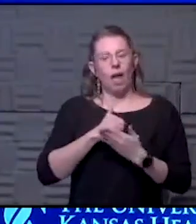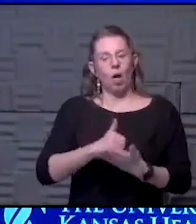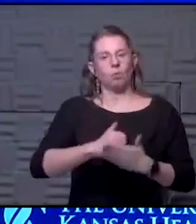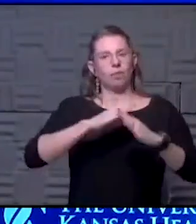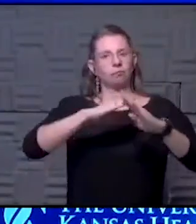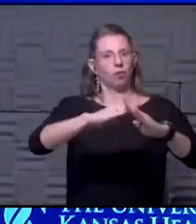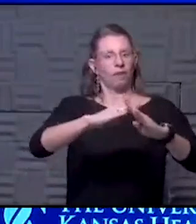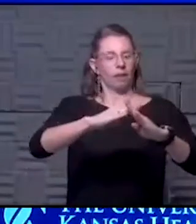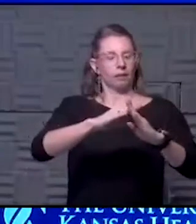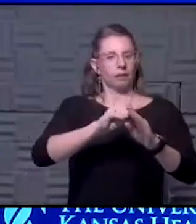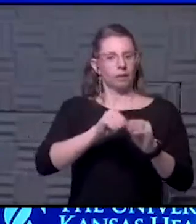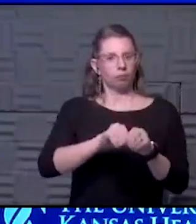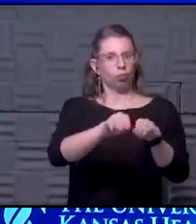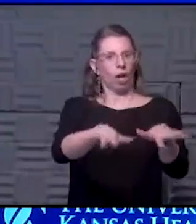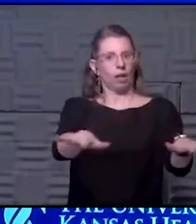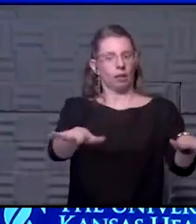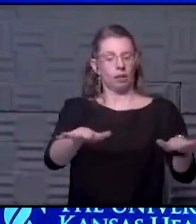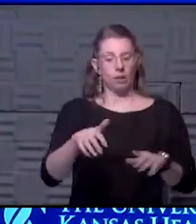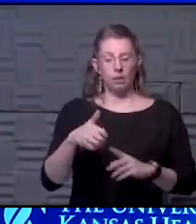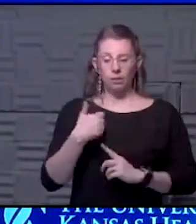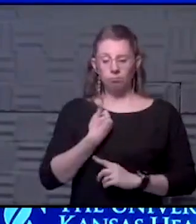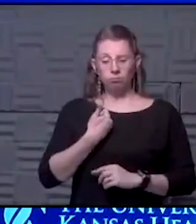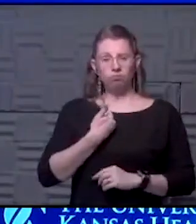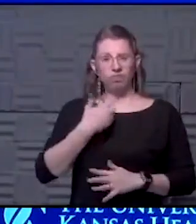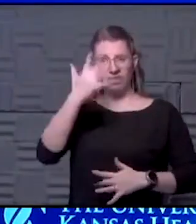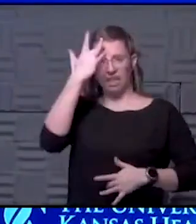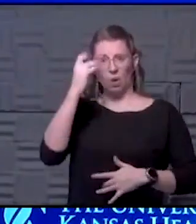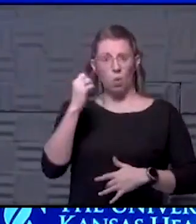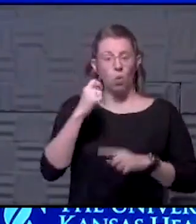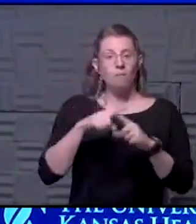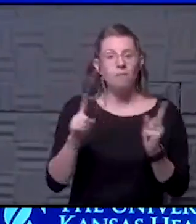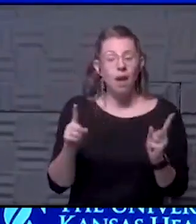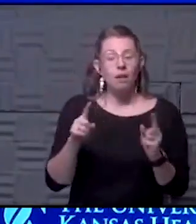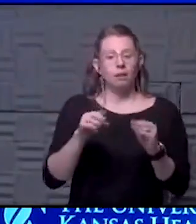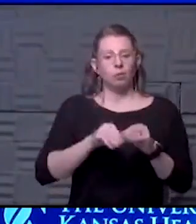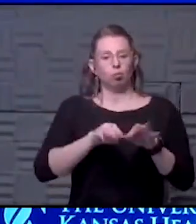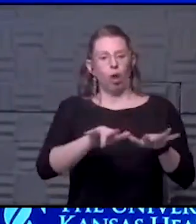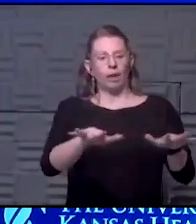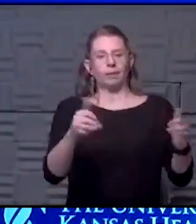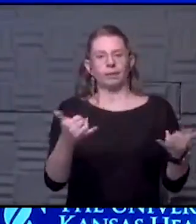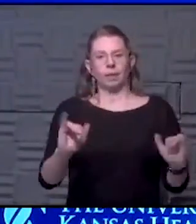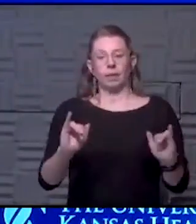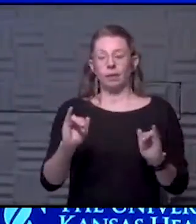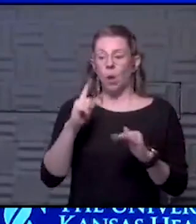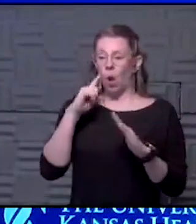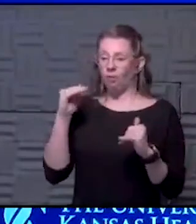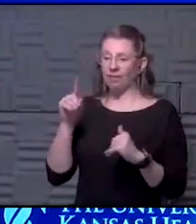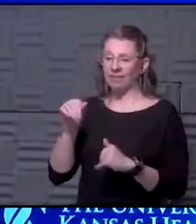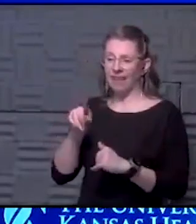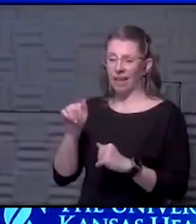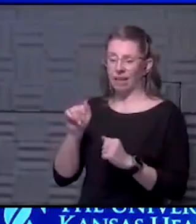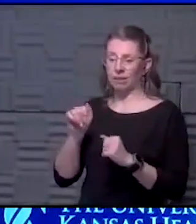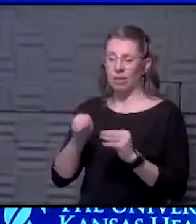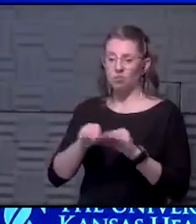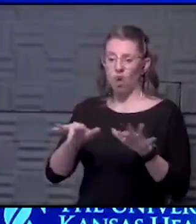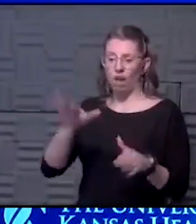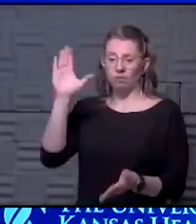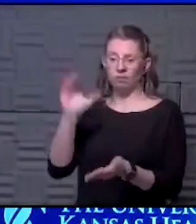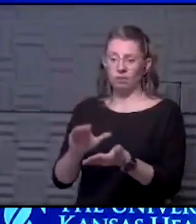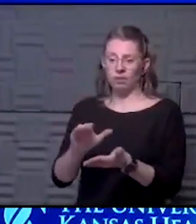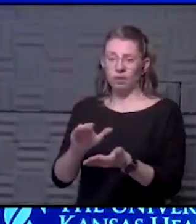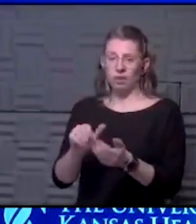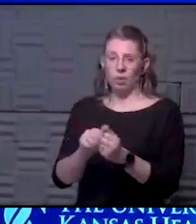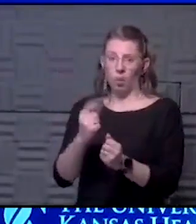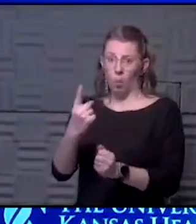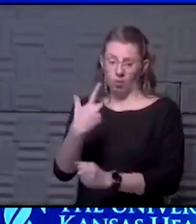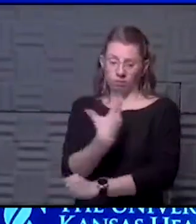the virus. You just won't be sick. There's some hopeful data that says we don't spread it as much with one vaccine. We don't know